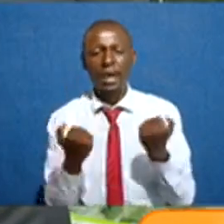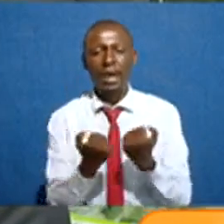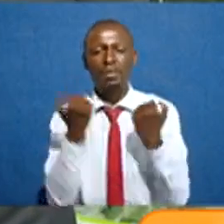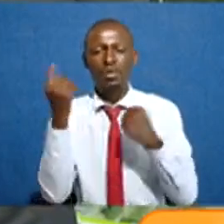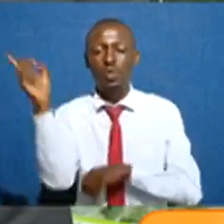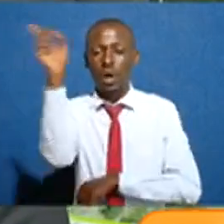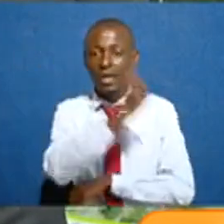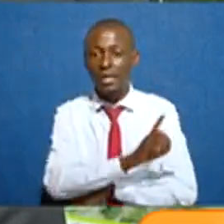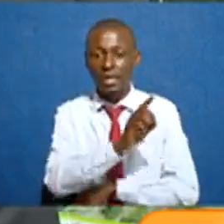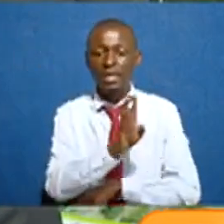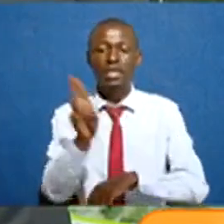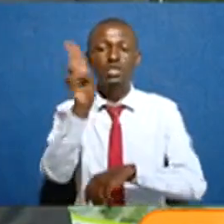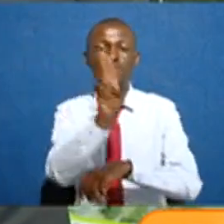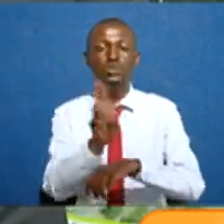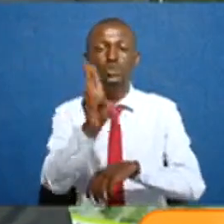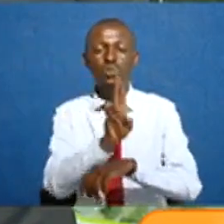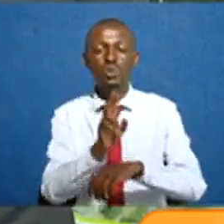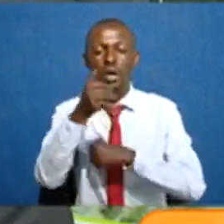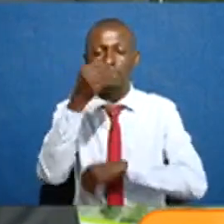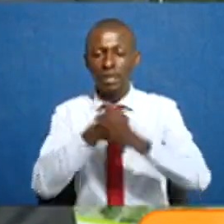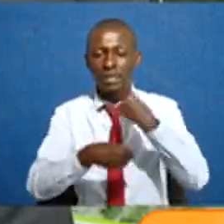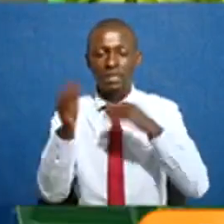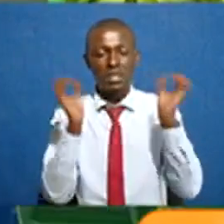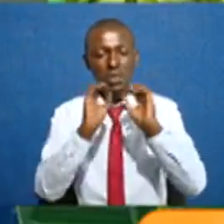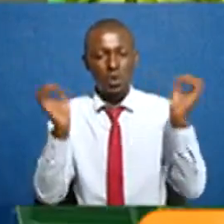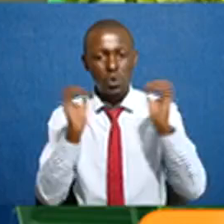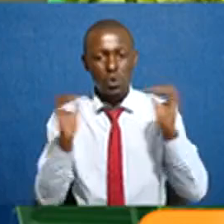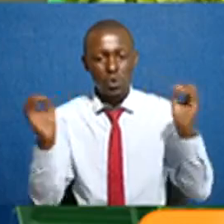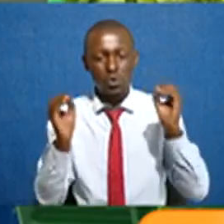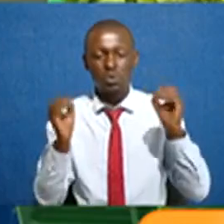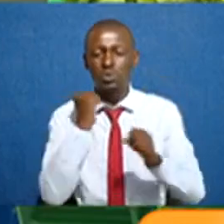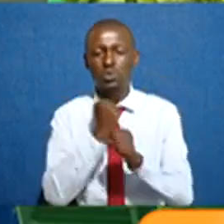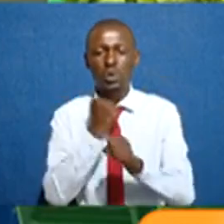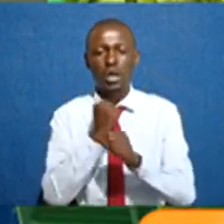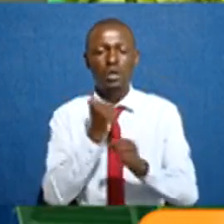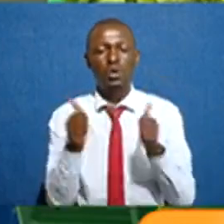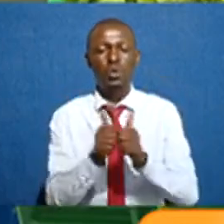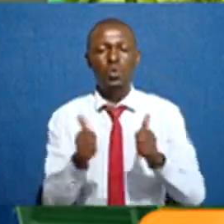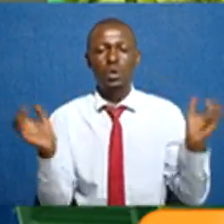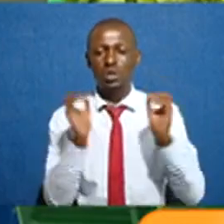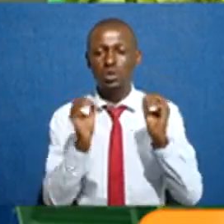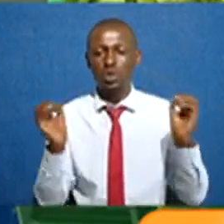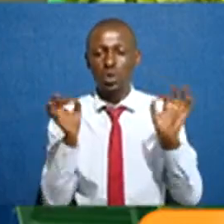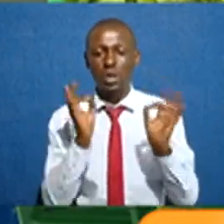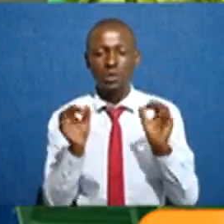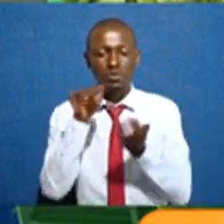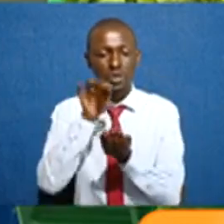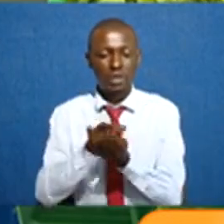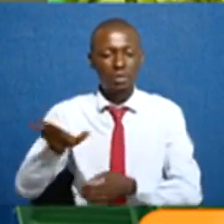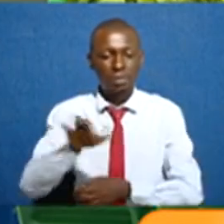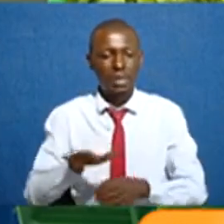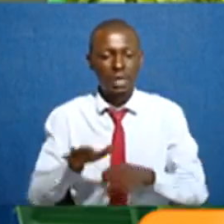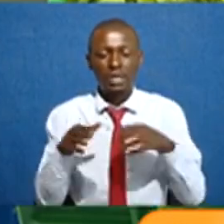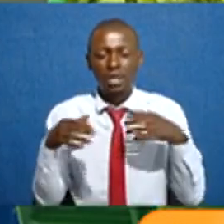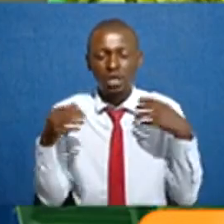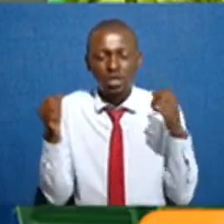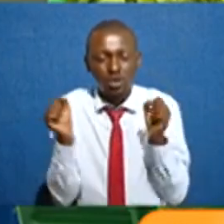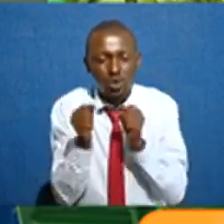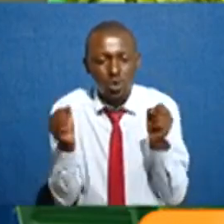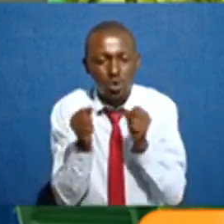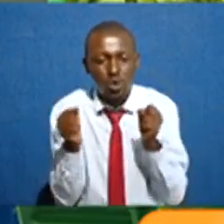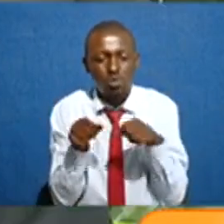harvest them, you must sell. If you don't sell, they're going to wilt and unsellable. So with the cold room, we can extend the marketing period, yeah, and